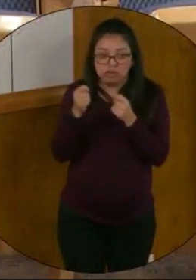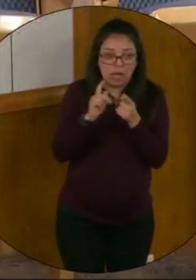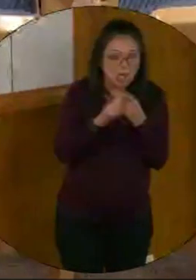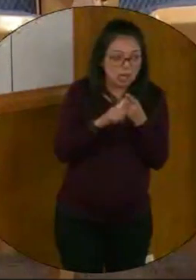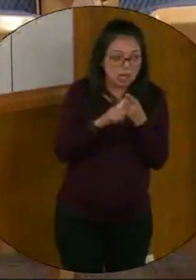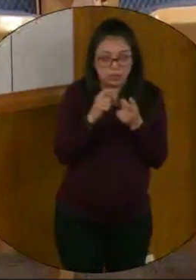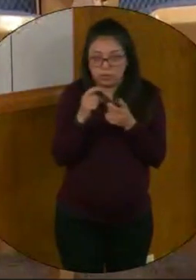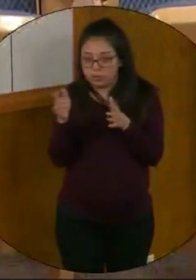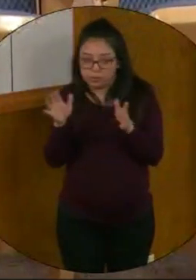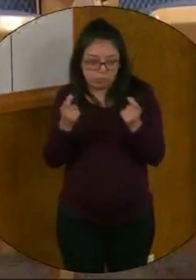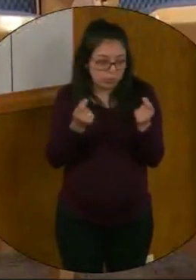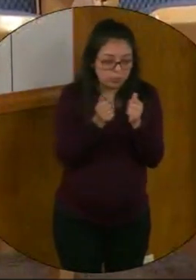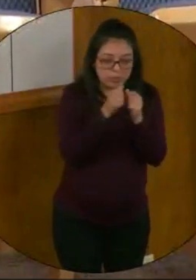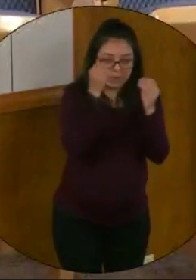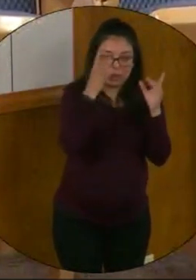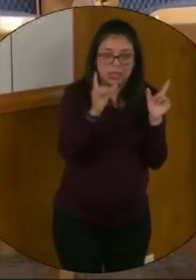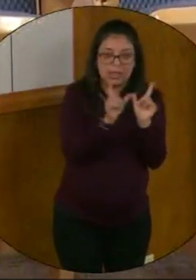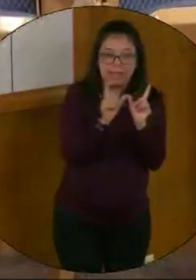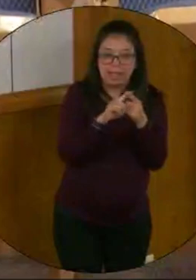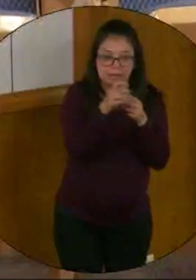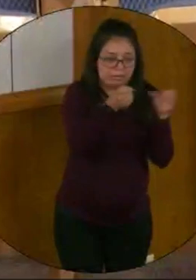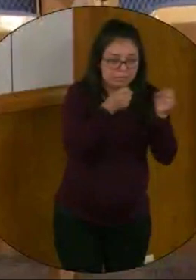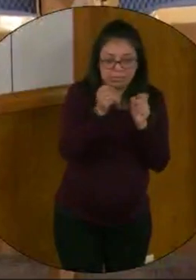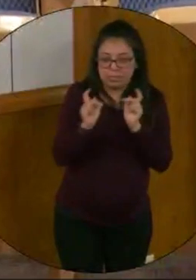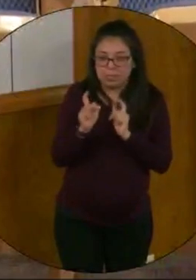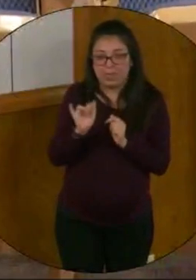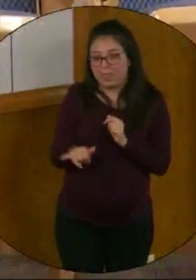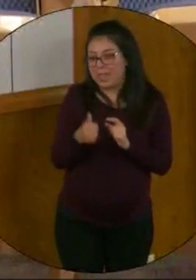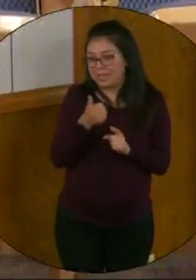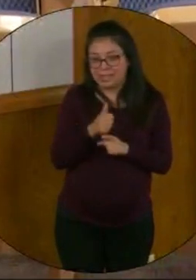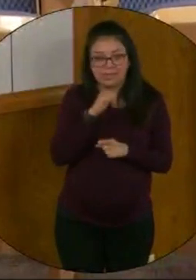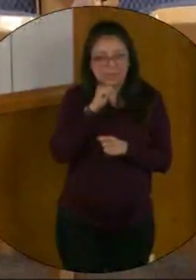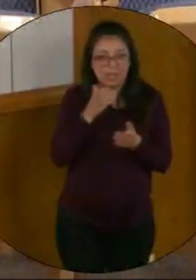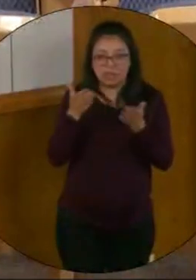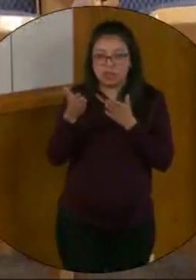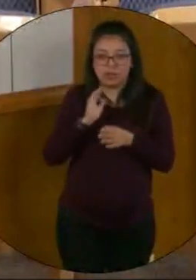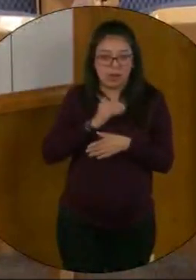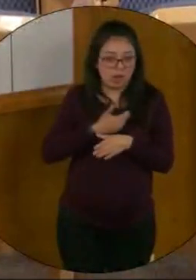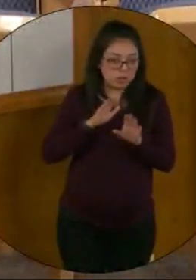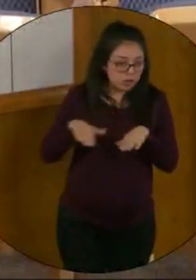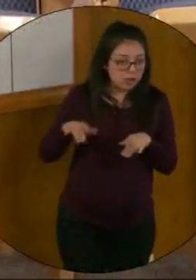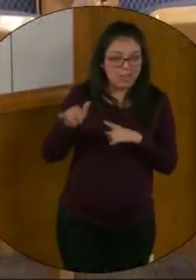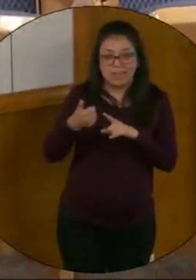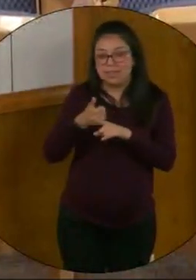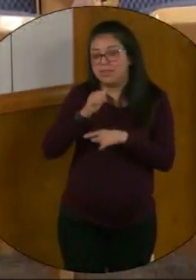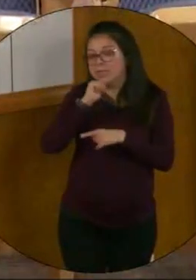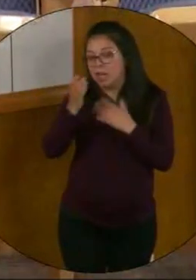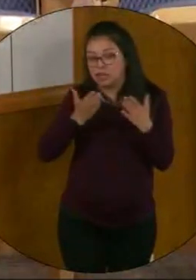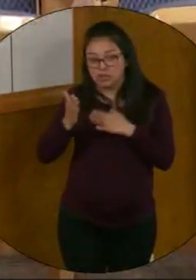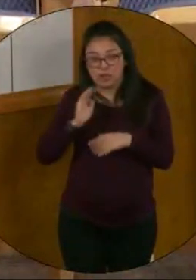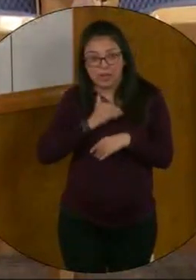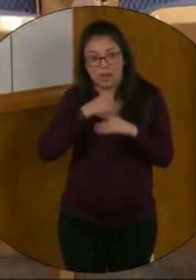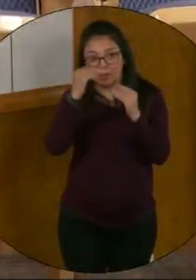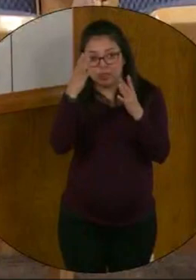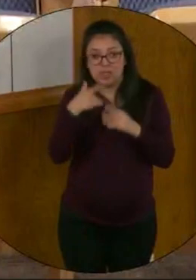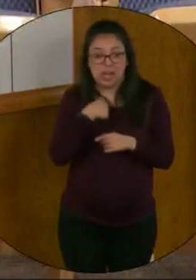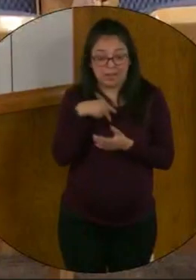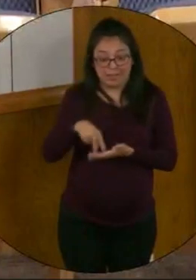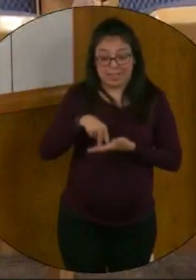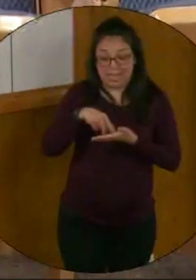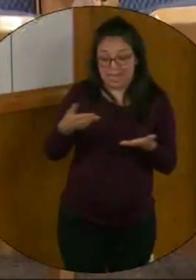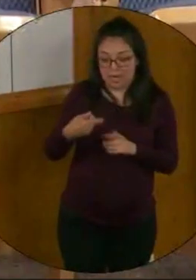teacher licenses just to get people. That is not serving our kids. That is not serving our teachers. I've stood